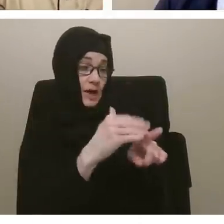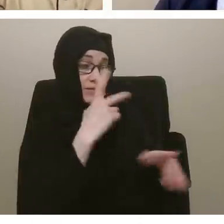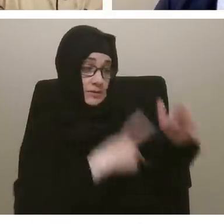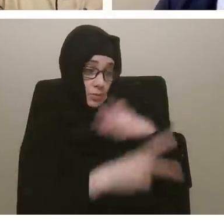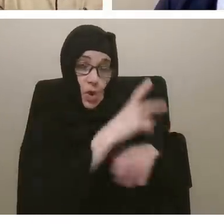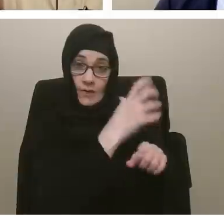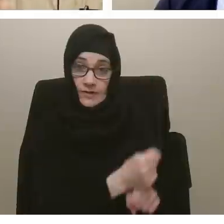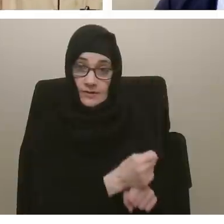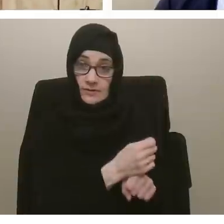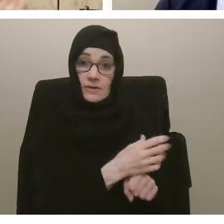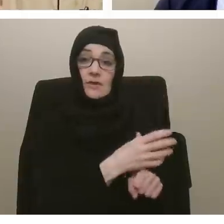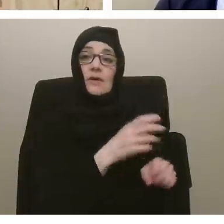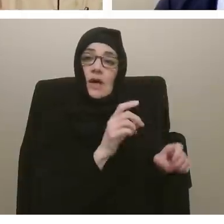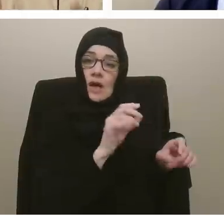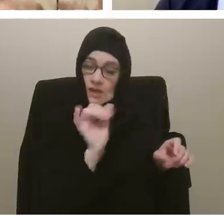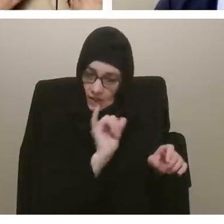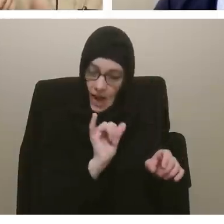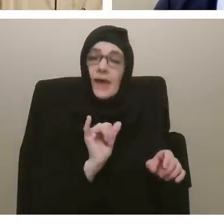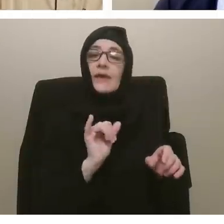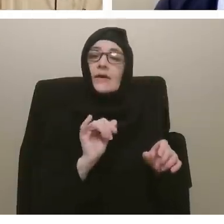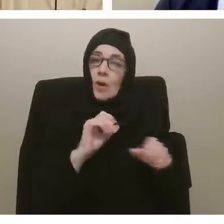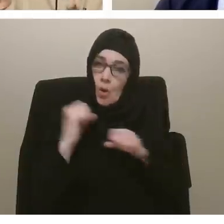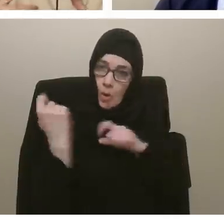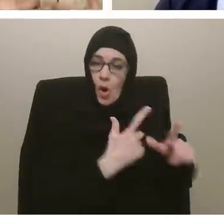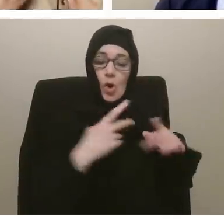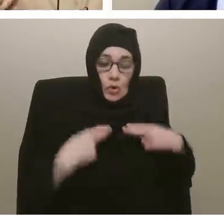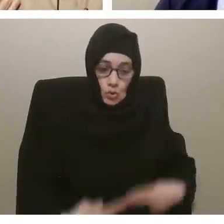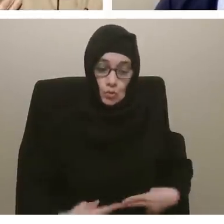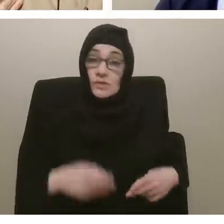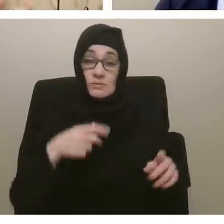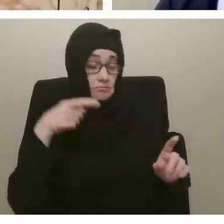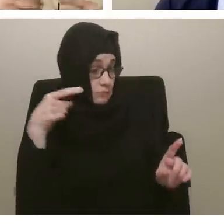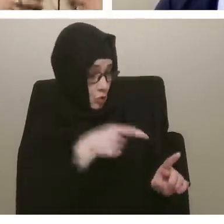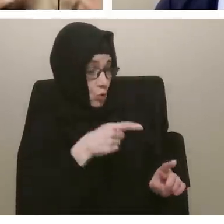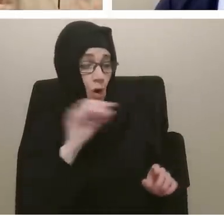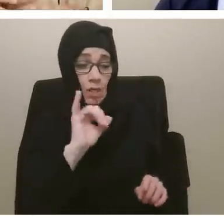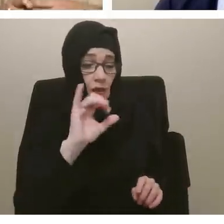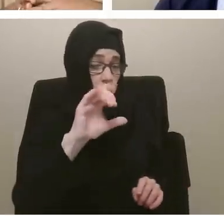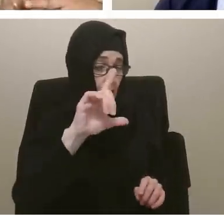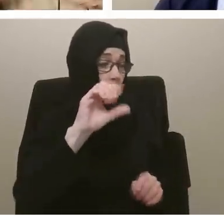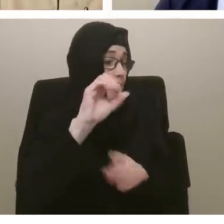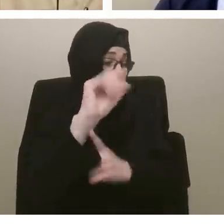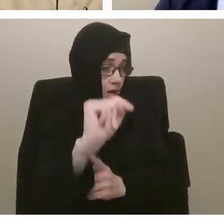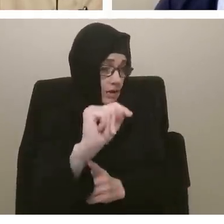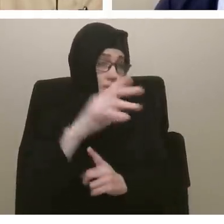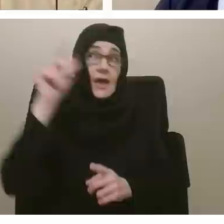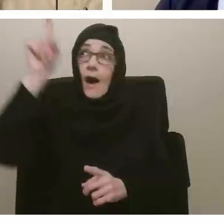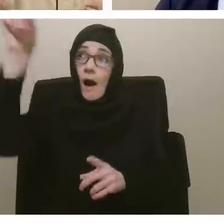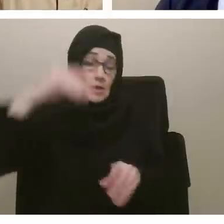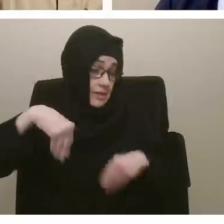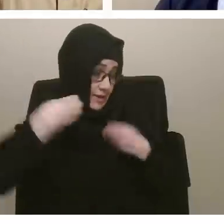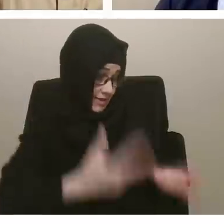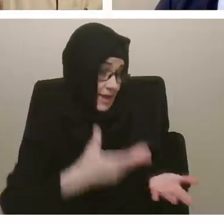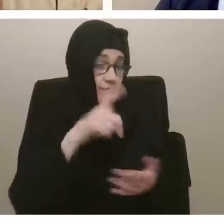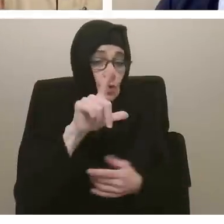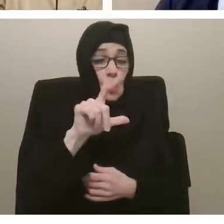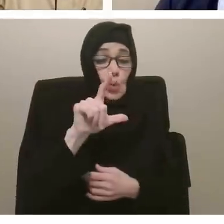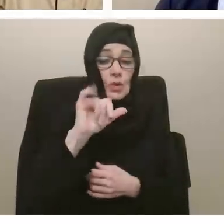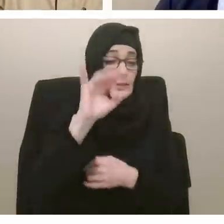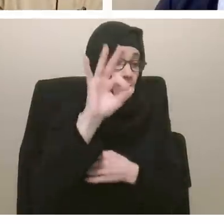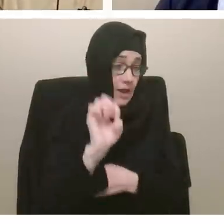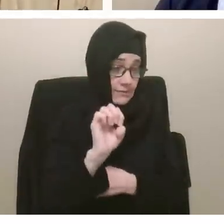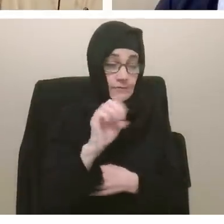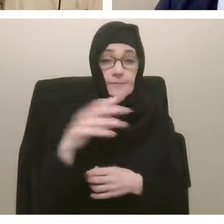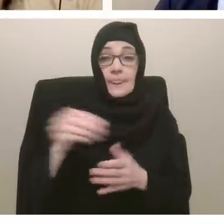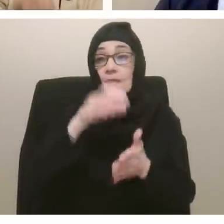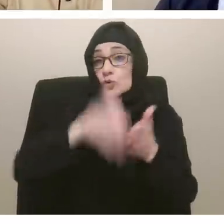you were alaq, you're a clot, and Allah gave you life. And in the case of the Prophet sallallahu alayhi wa sallam, the revelation that gave life to the world through his example. Surah